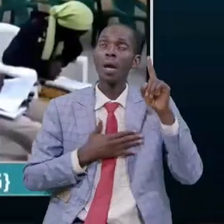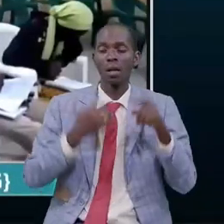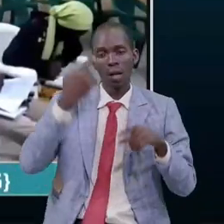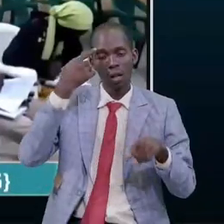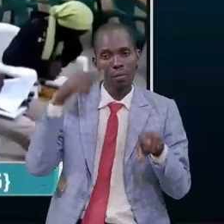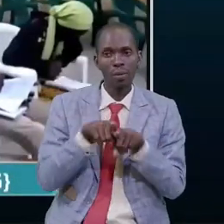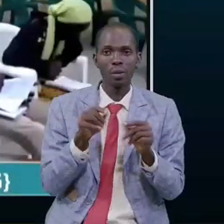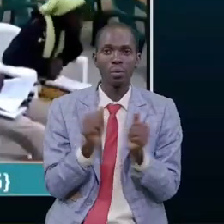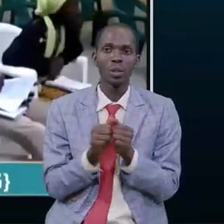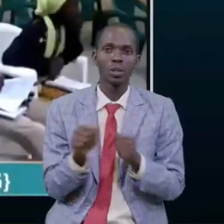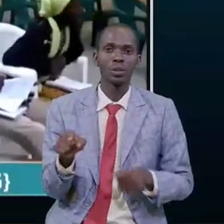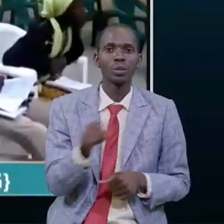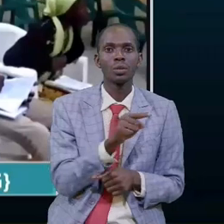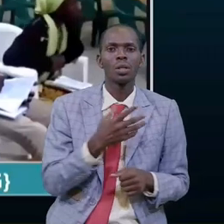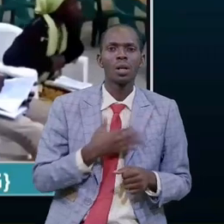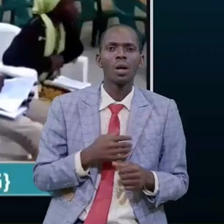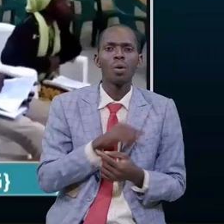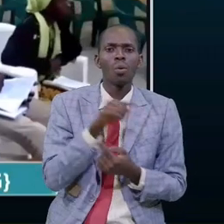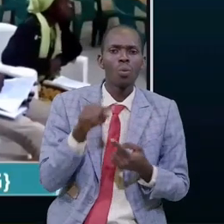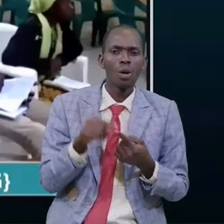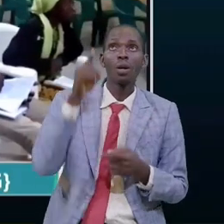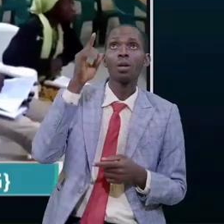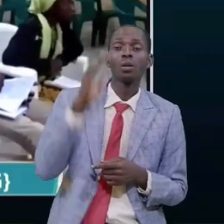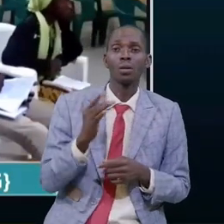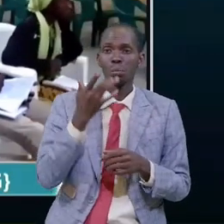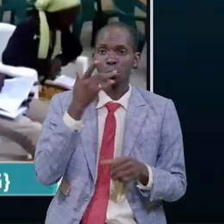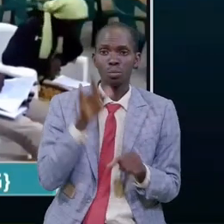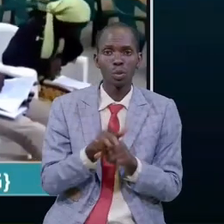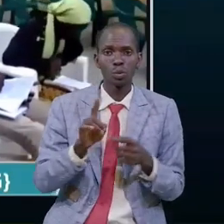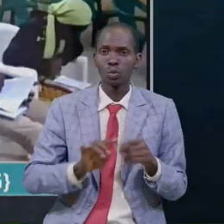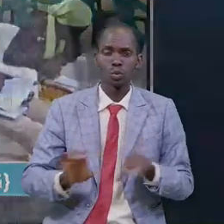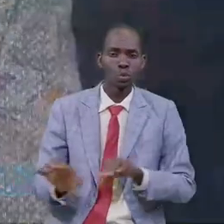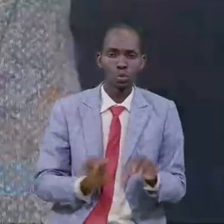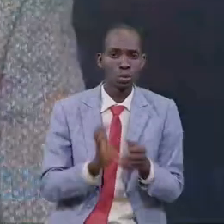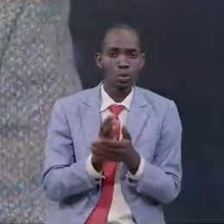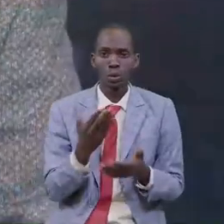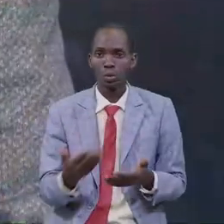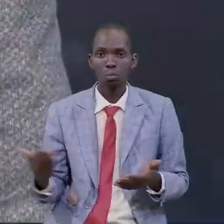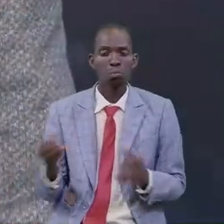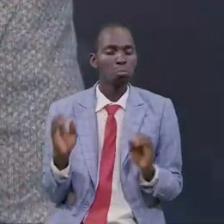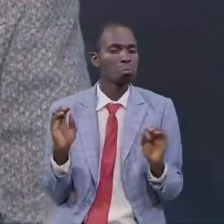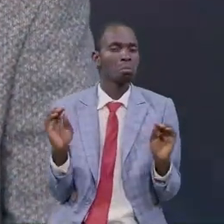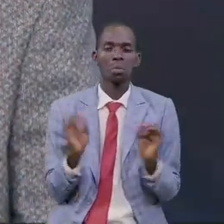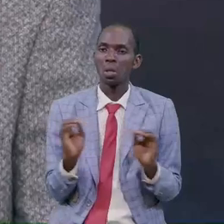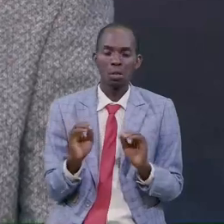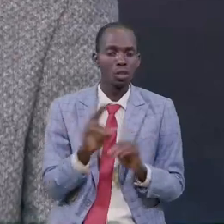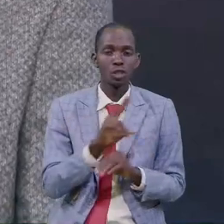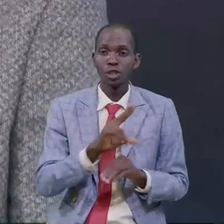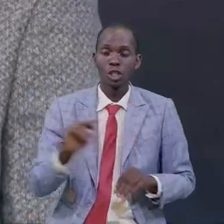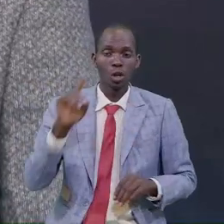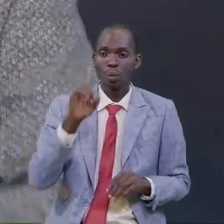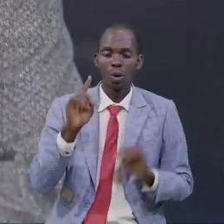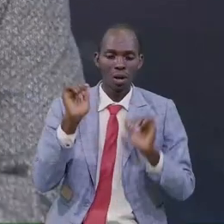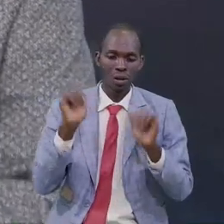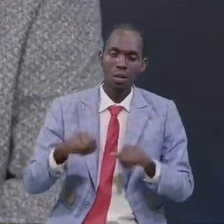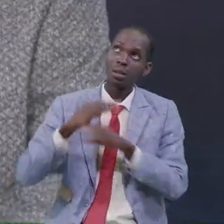vous. And when God swears to bring something to pass, nothing, no one can hinder or